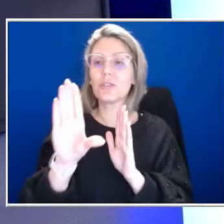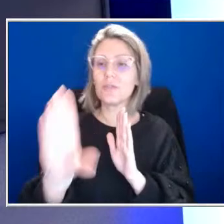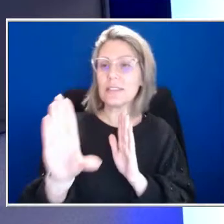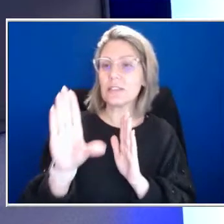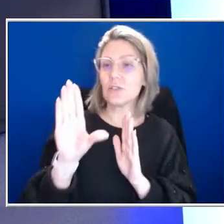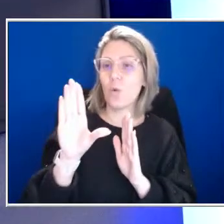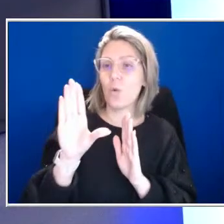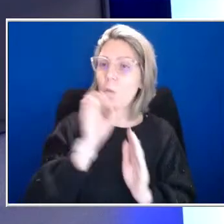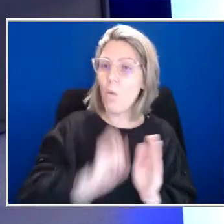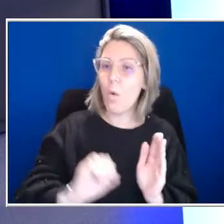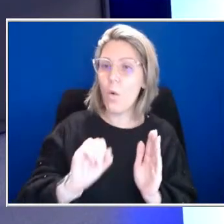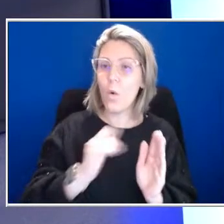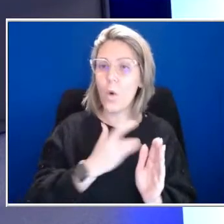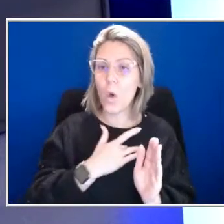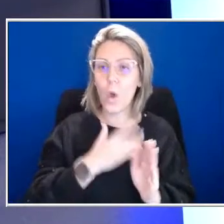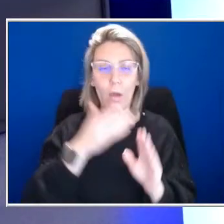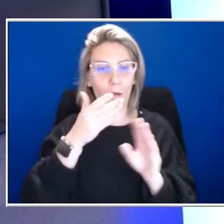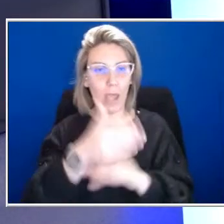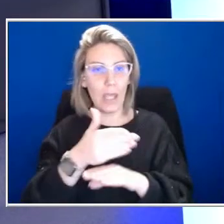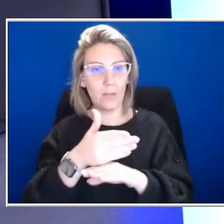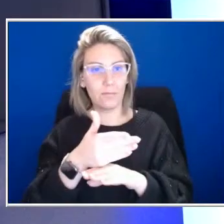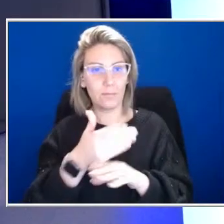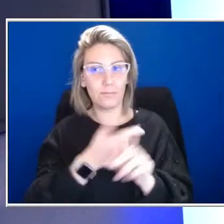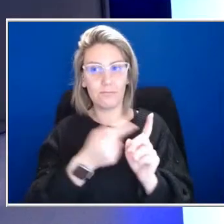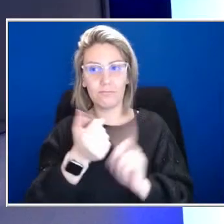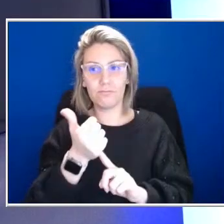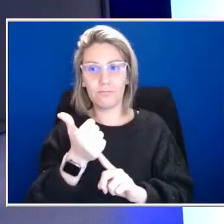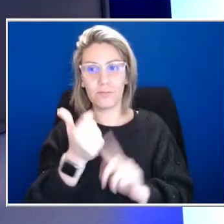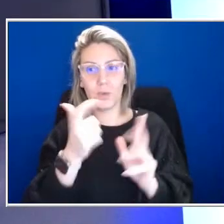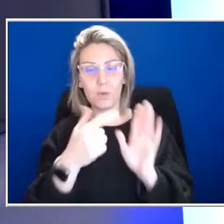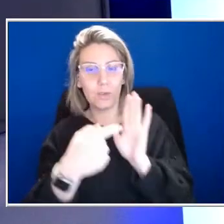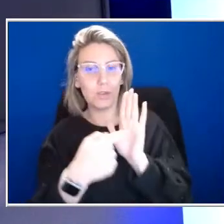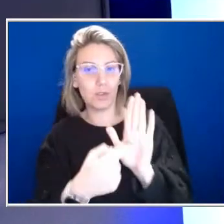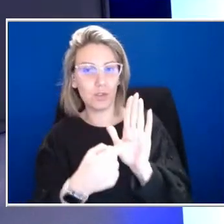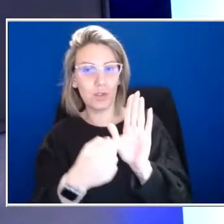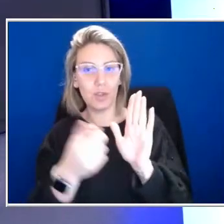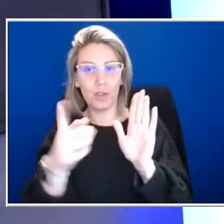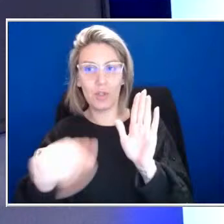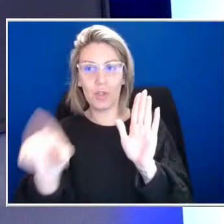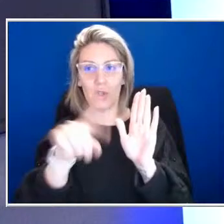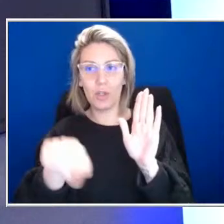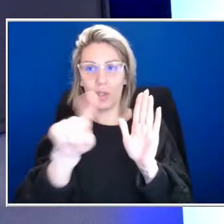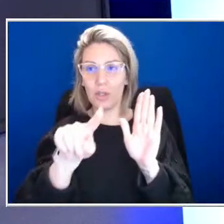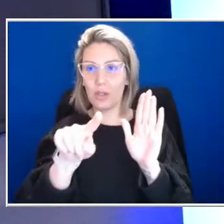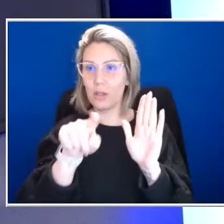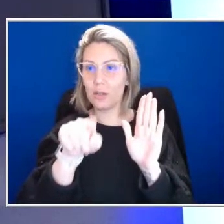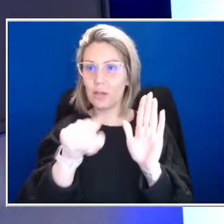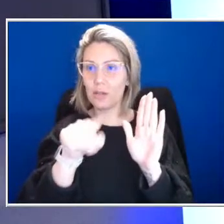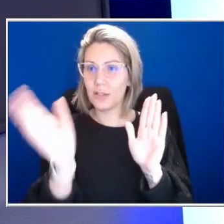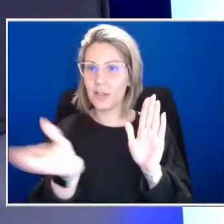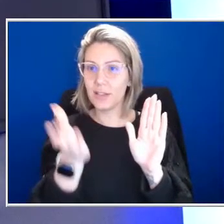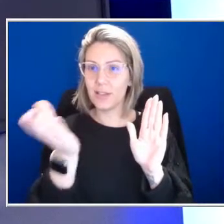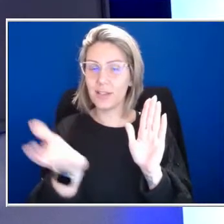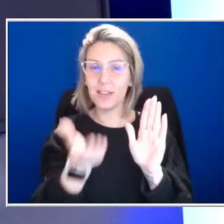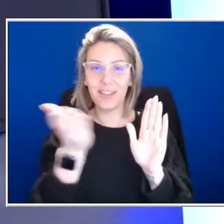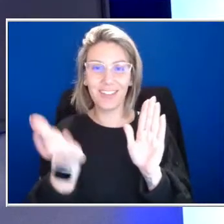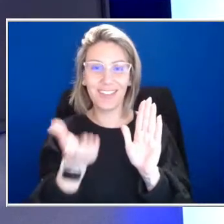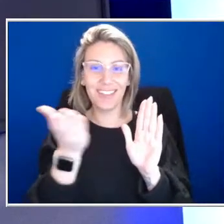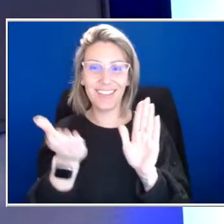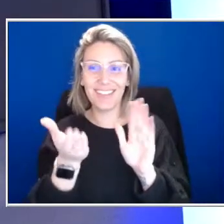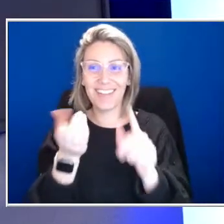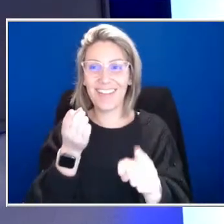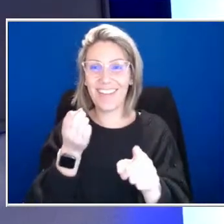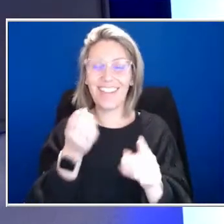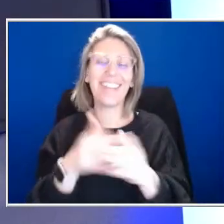after it was removed. So I want to just point your attention over here. Is it coming? Is it coming? Is it coming? There